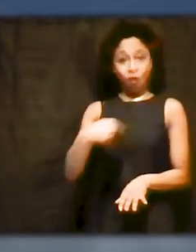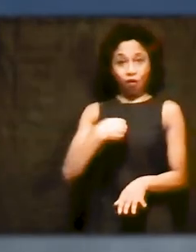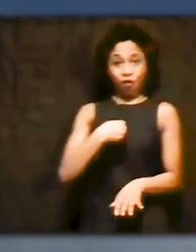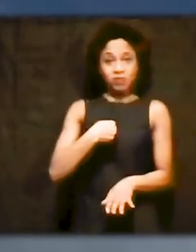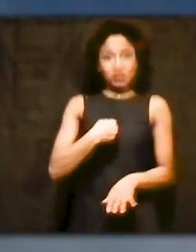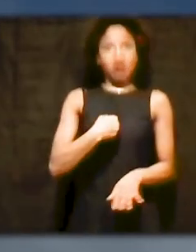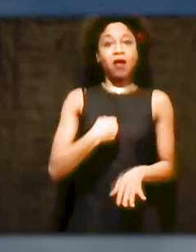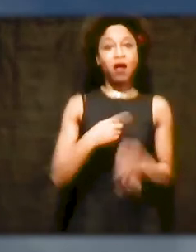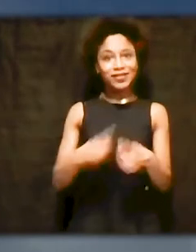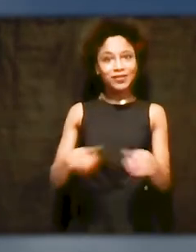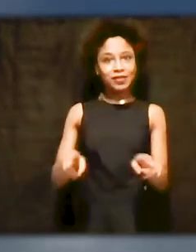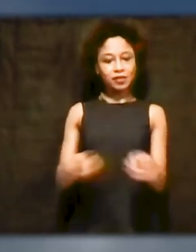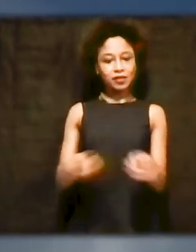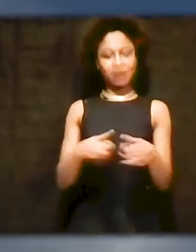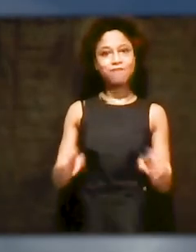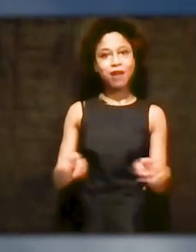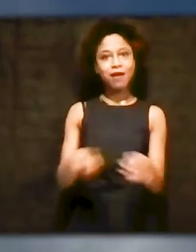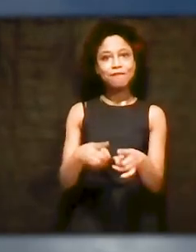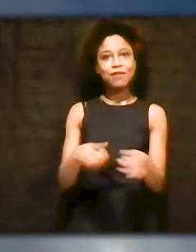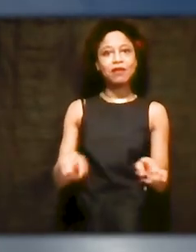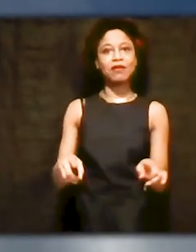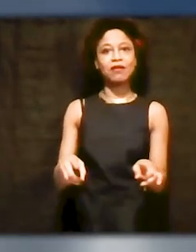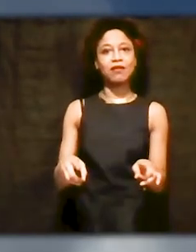And now this song is sung by me